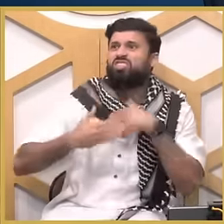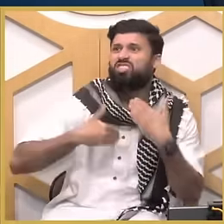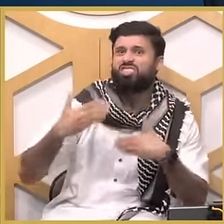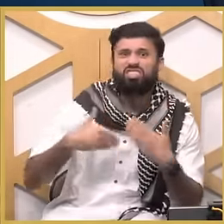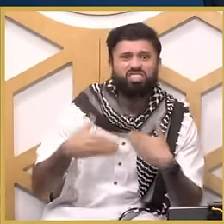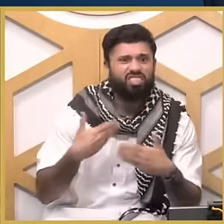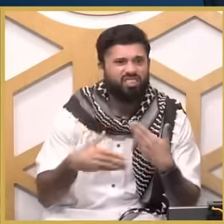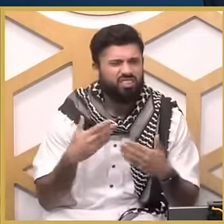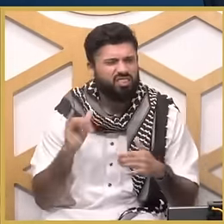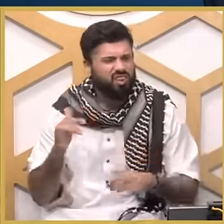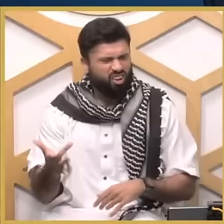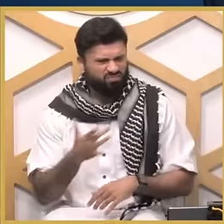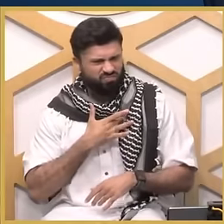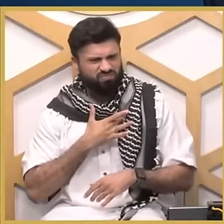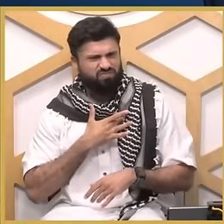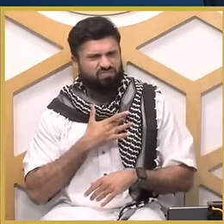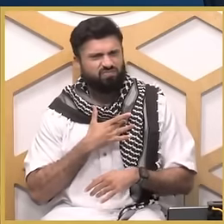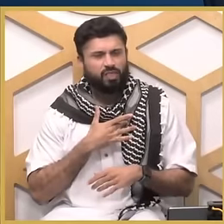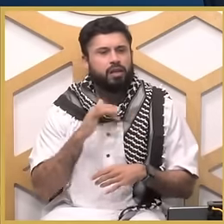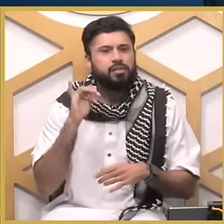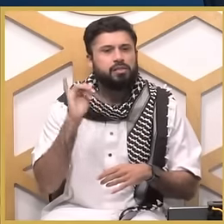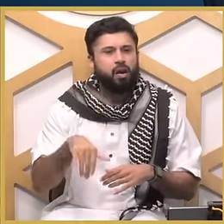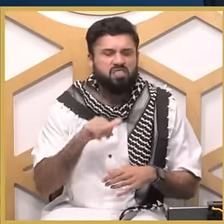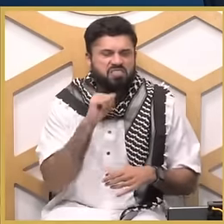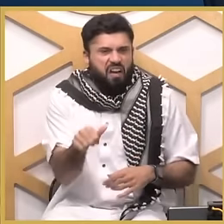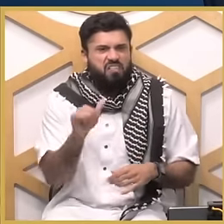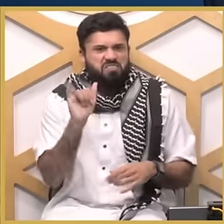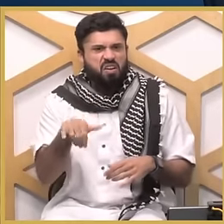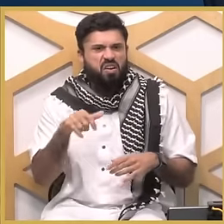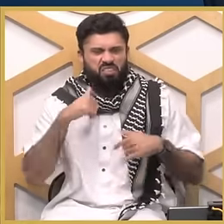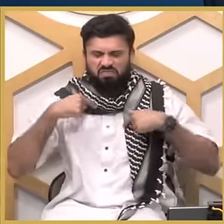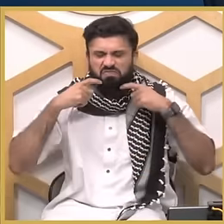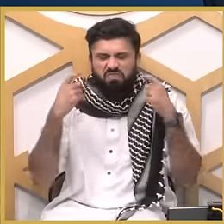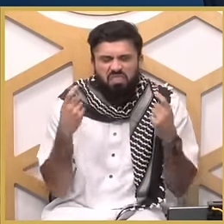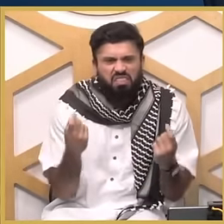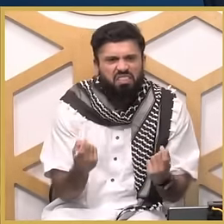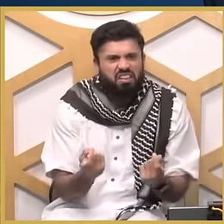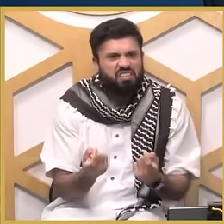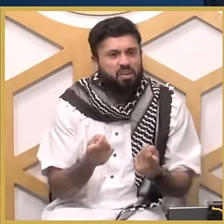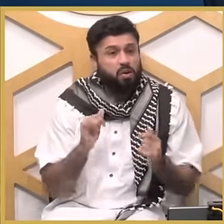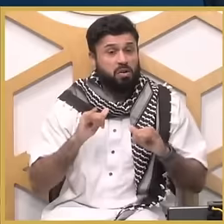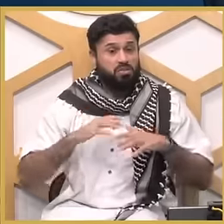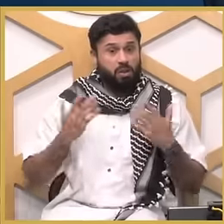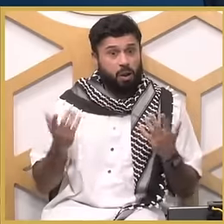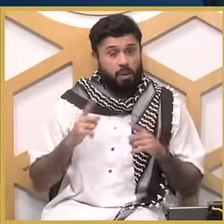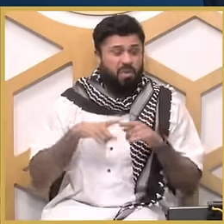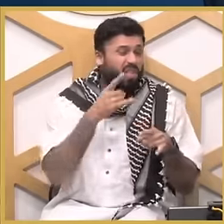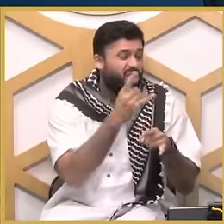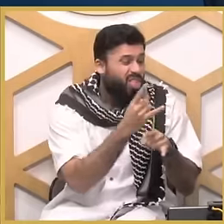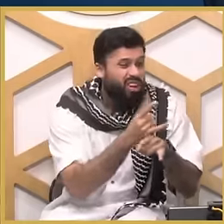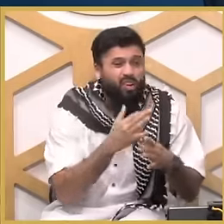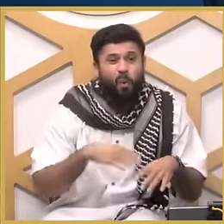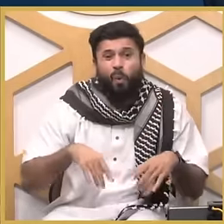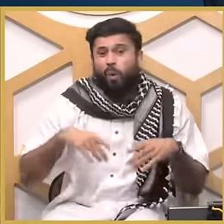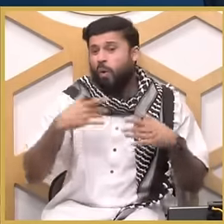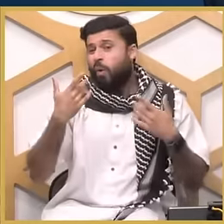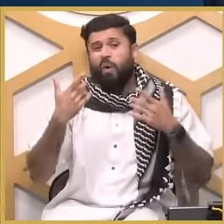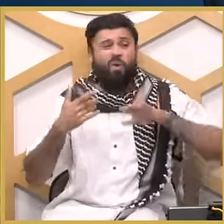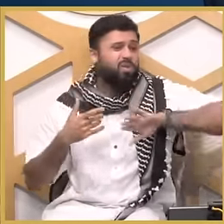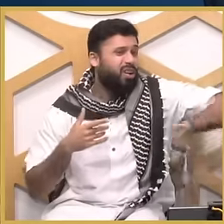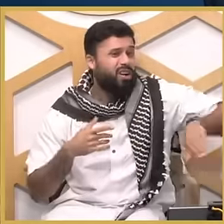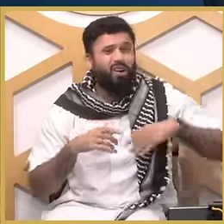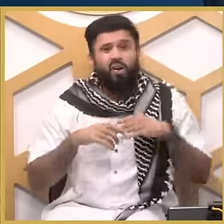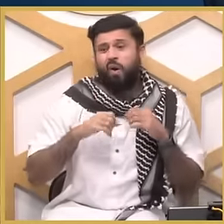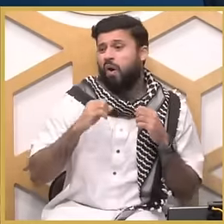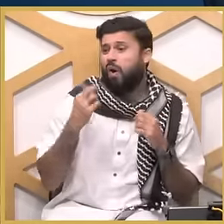to do. Abstinence from the muharramat, staying away from alcohol, staying away from zina, staying away from watching something haram online and so on,